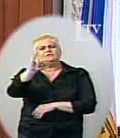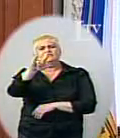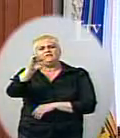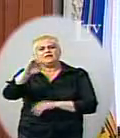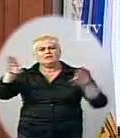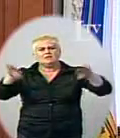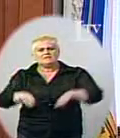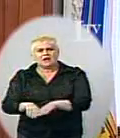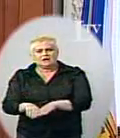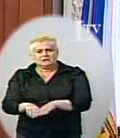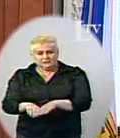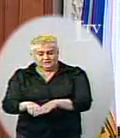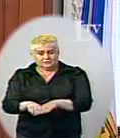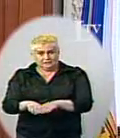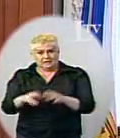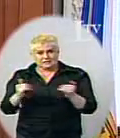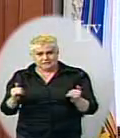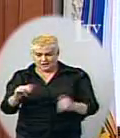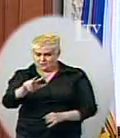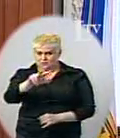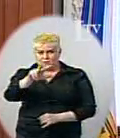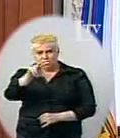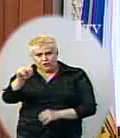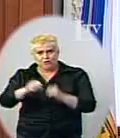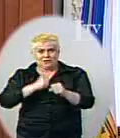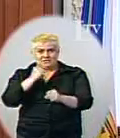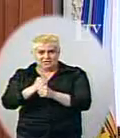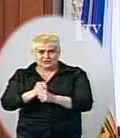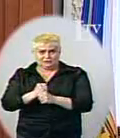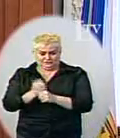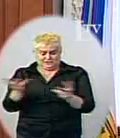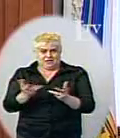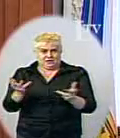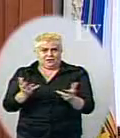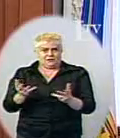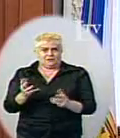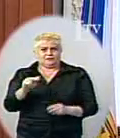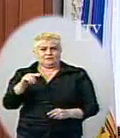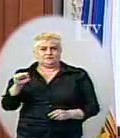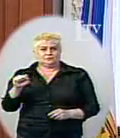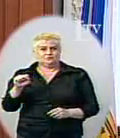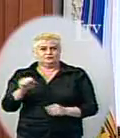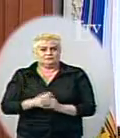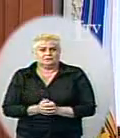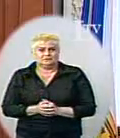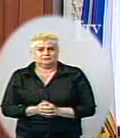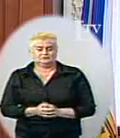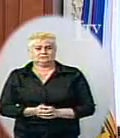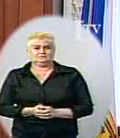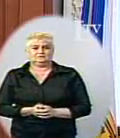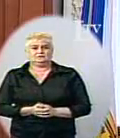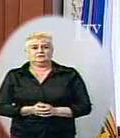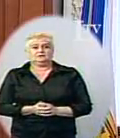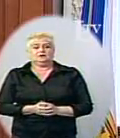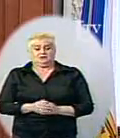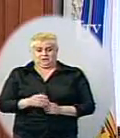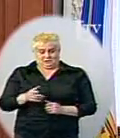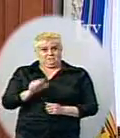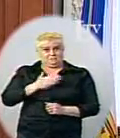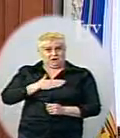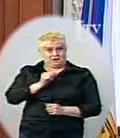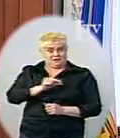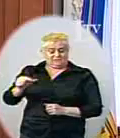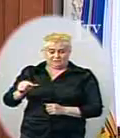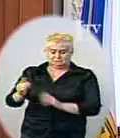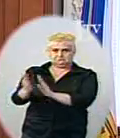marking 30 years of production this year. My government celebrates the commitment of Michelin and